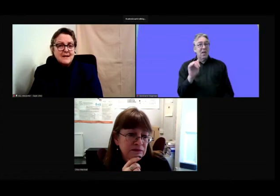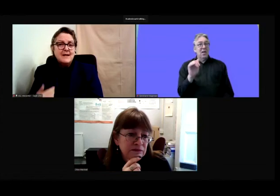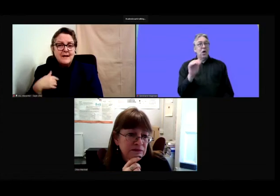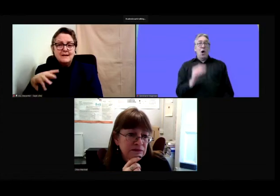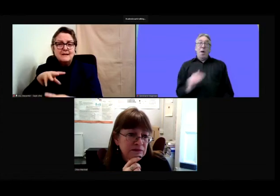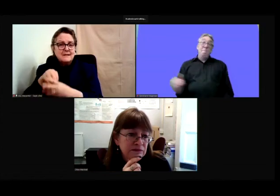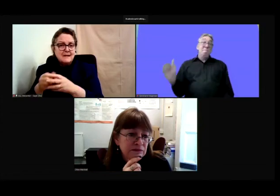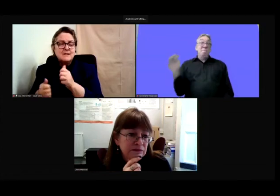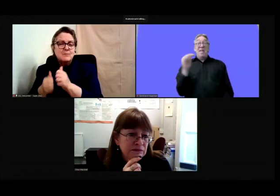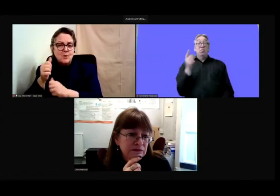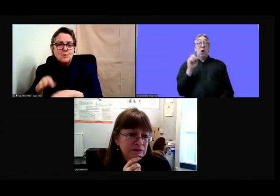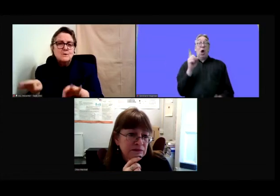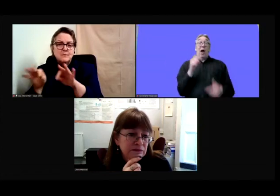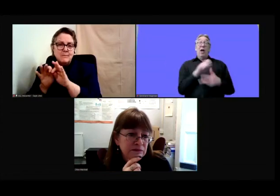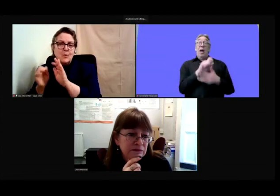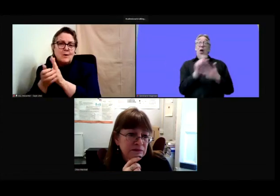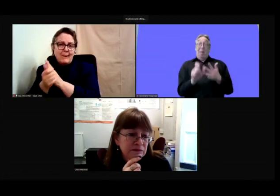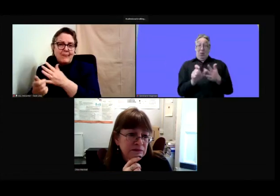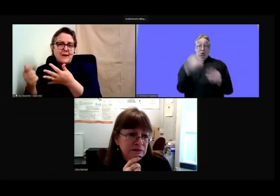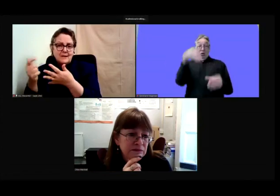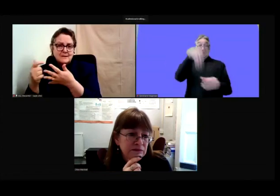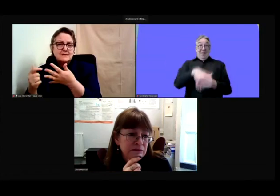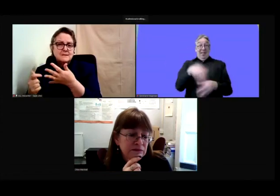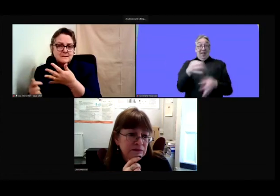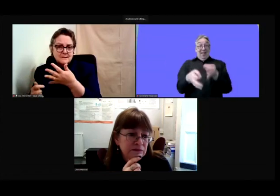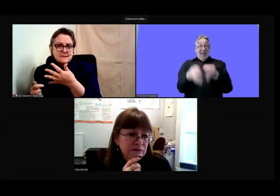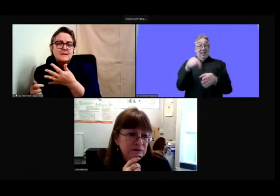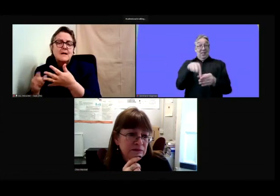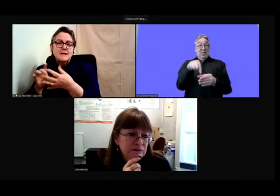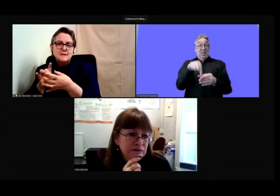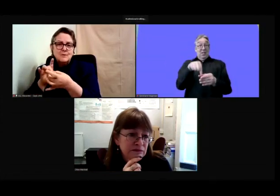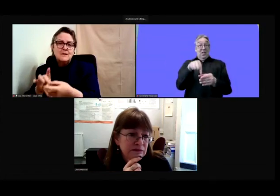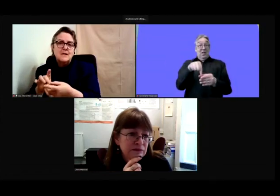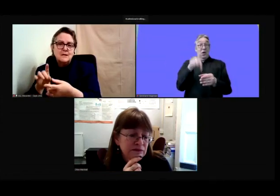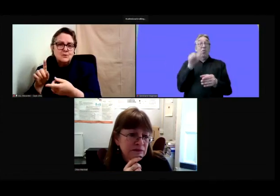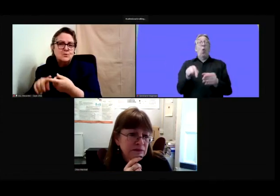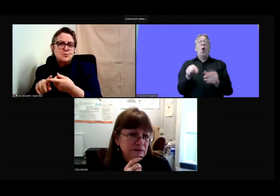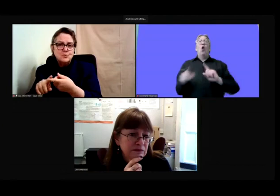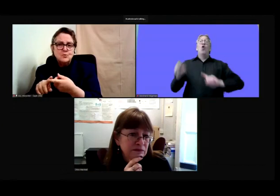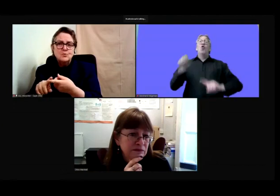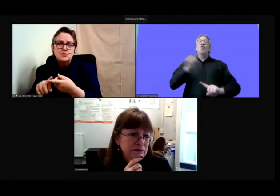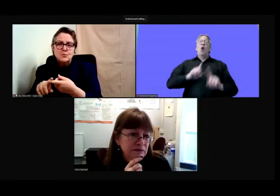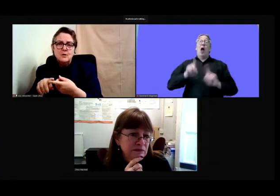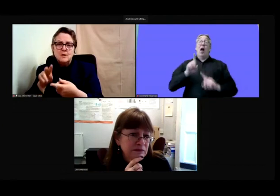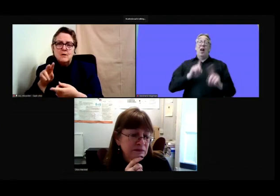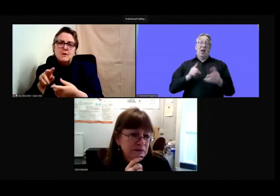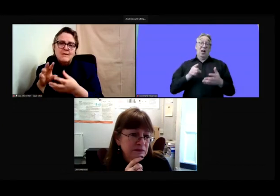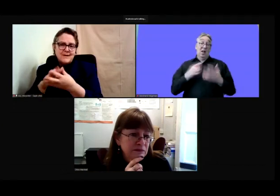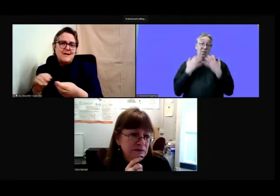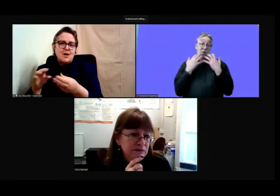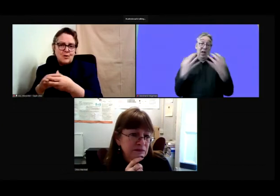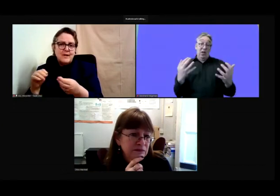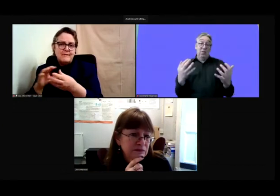things in regard to the narrative, and I think